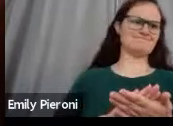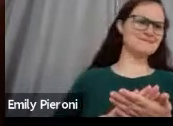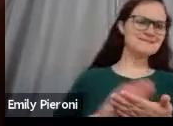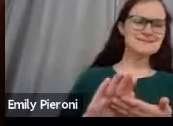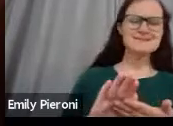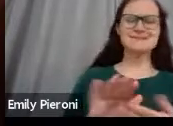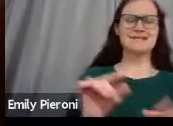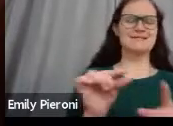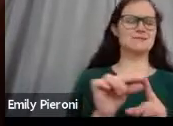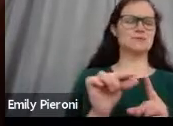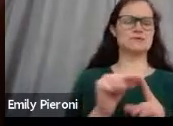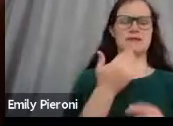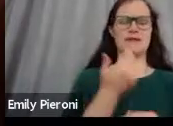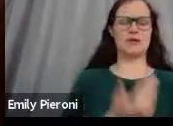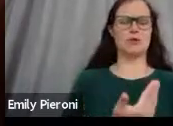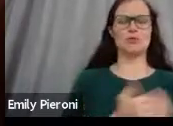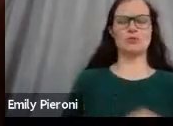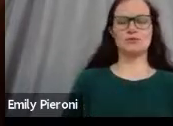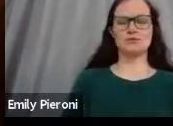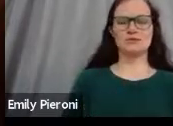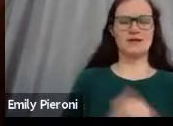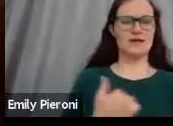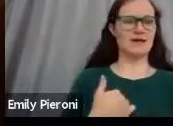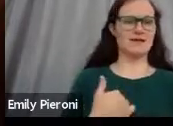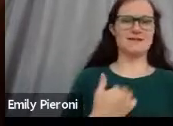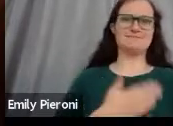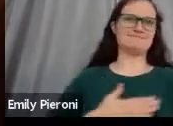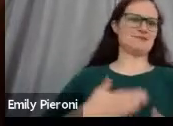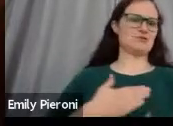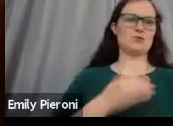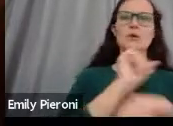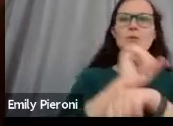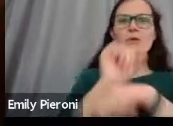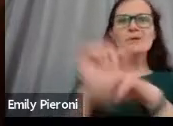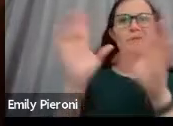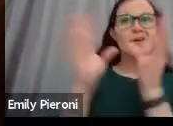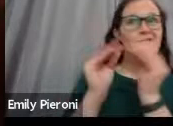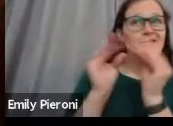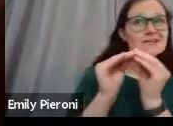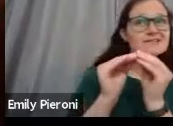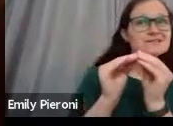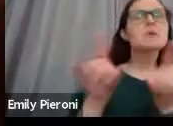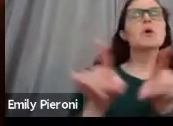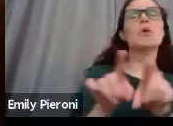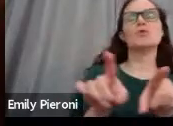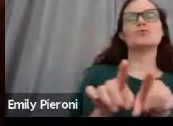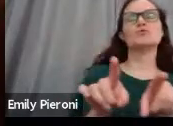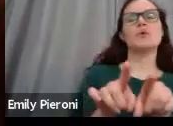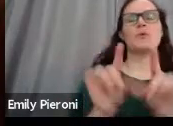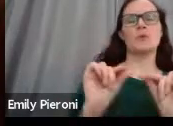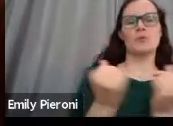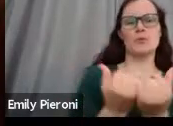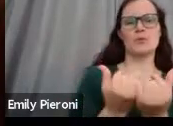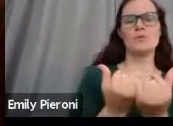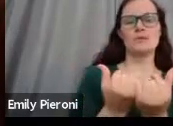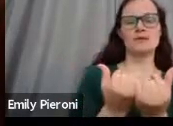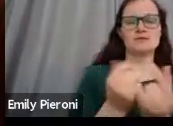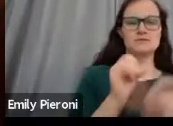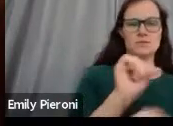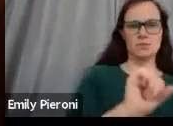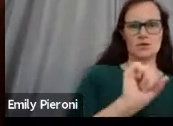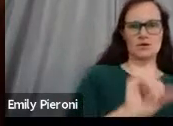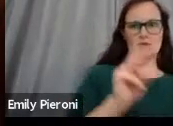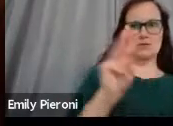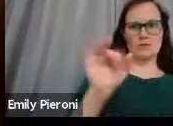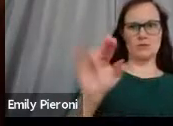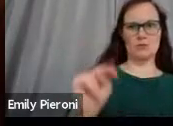with everybody, both with the conference and also the group that's working on the Wynn Act